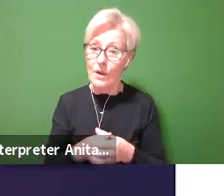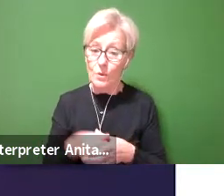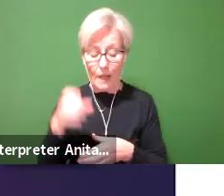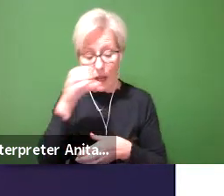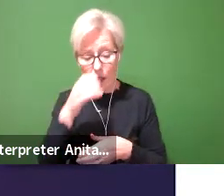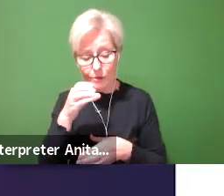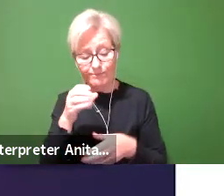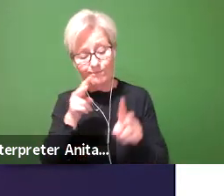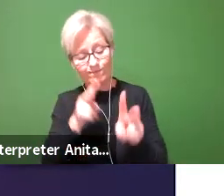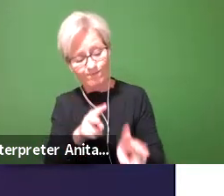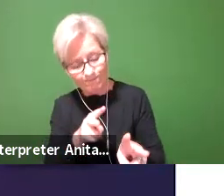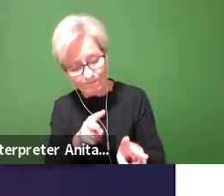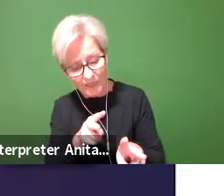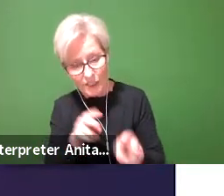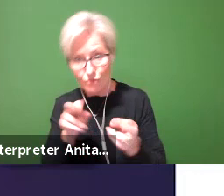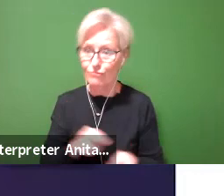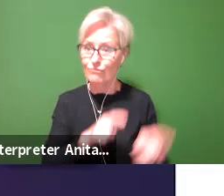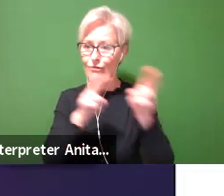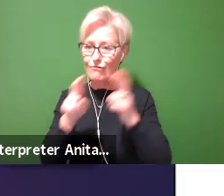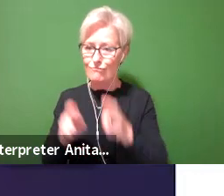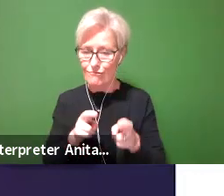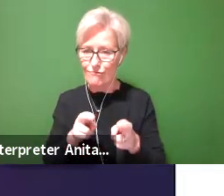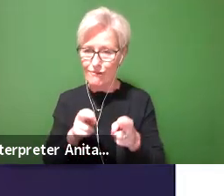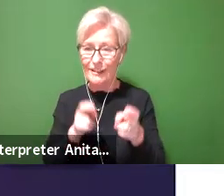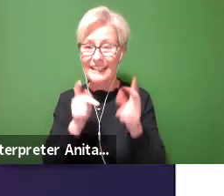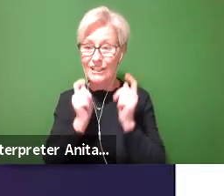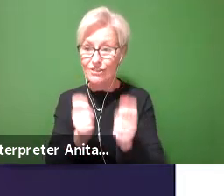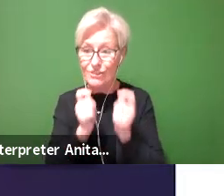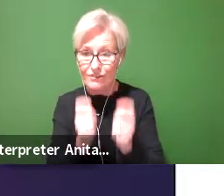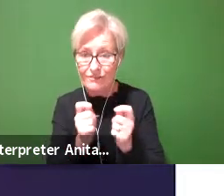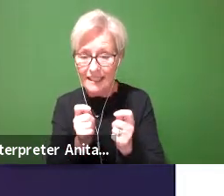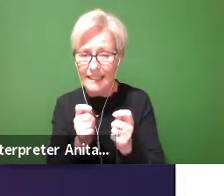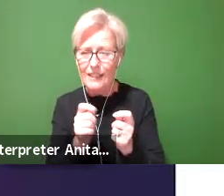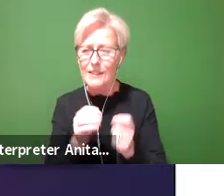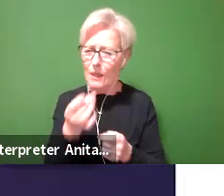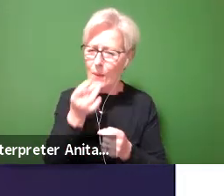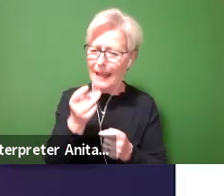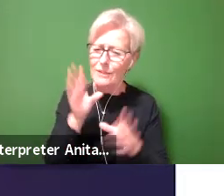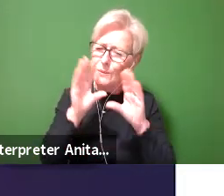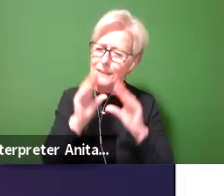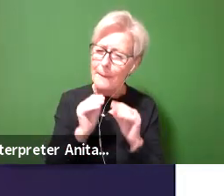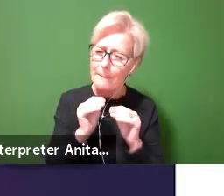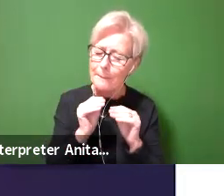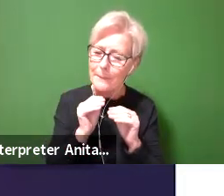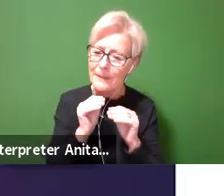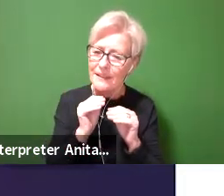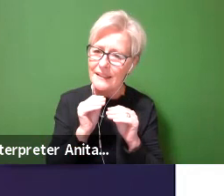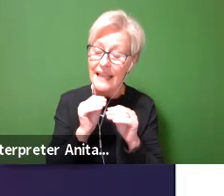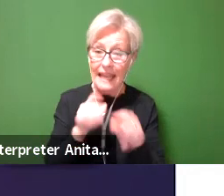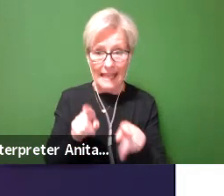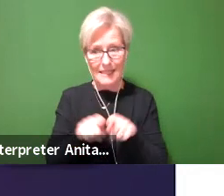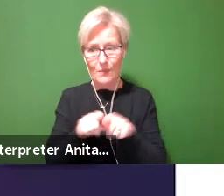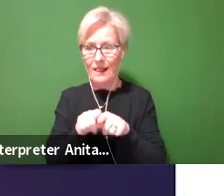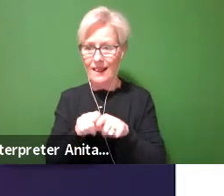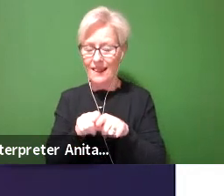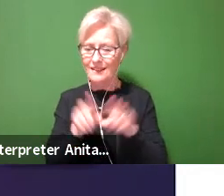retraining. We will give you advice to stop going to the toilet just in case. And positioning on the toilet. A